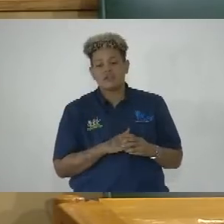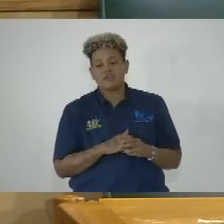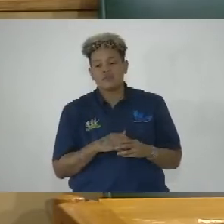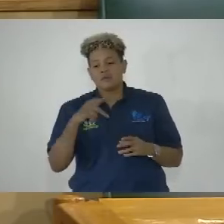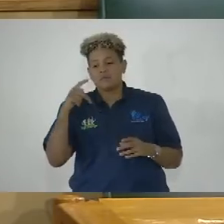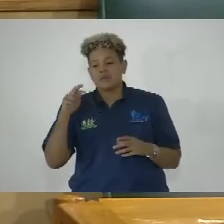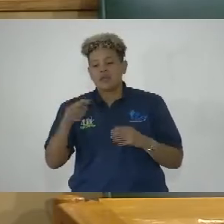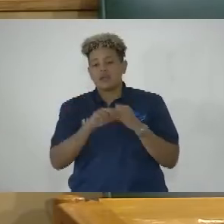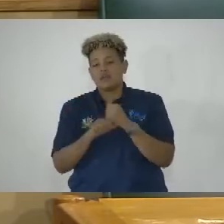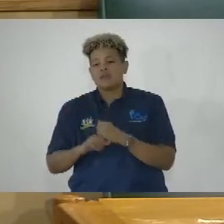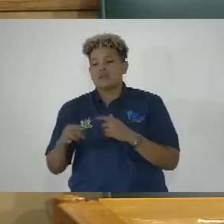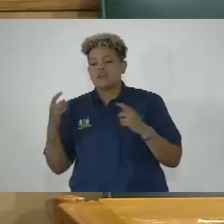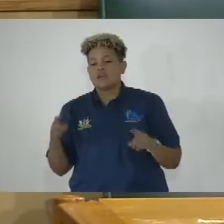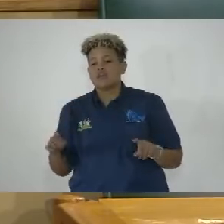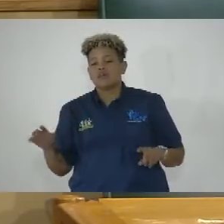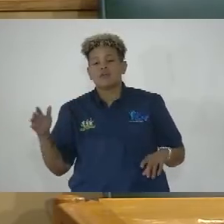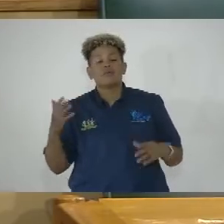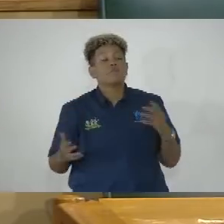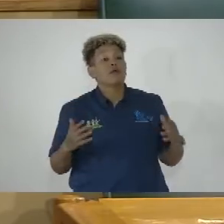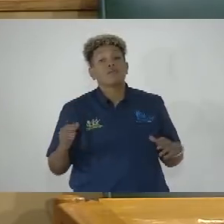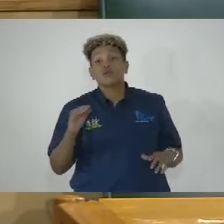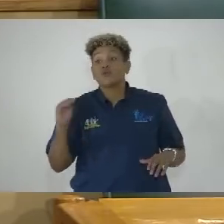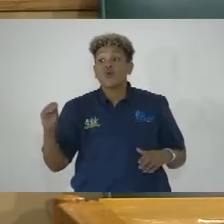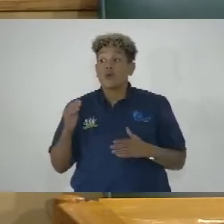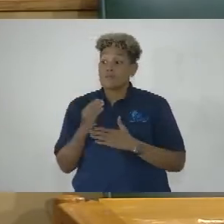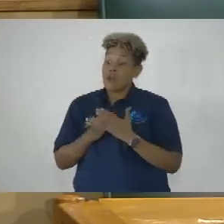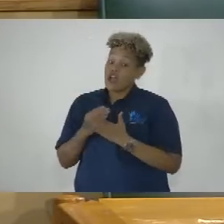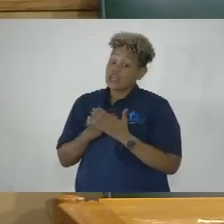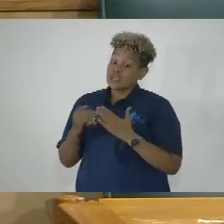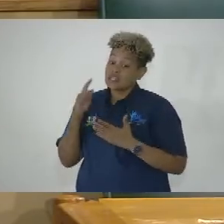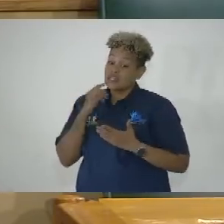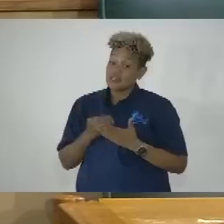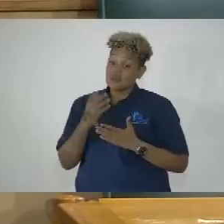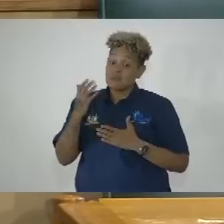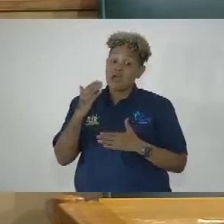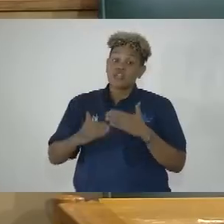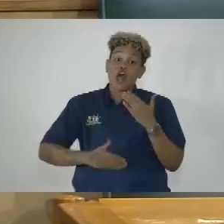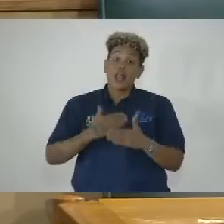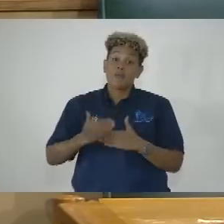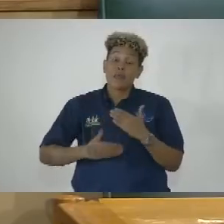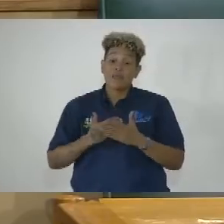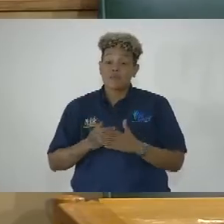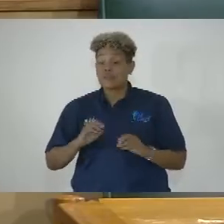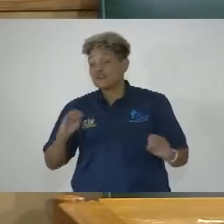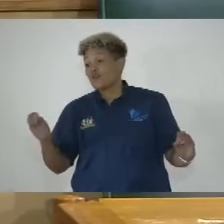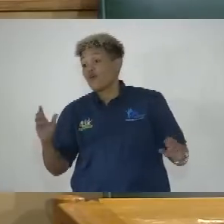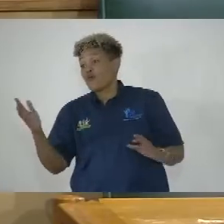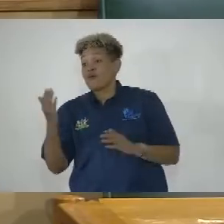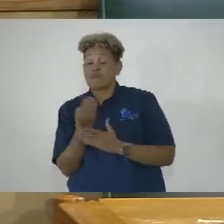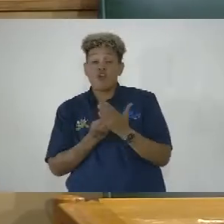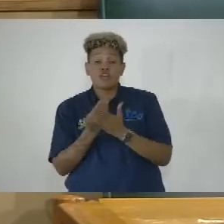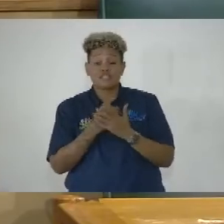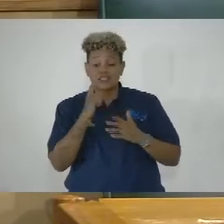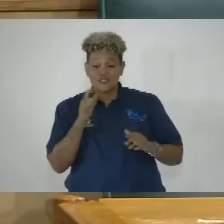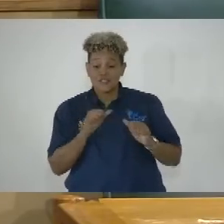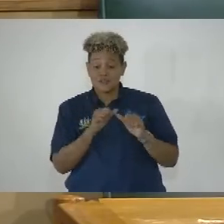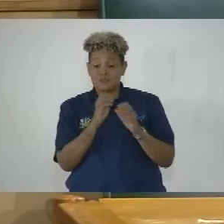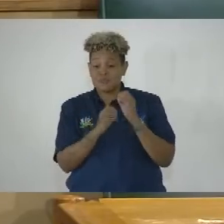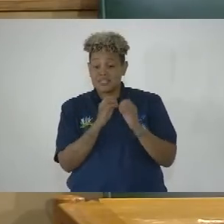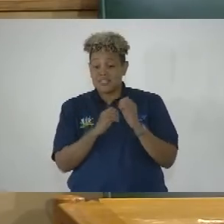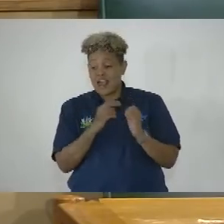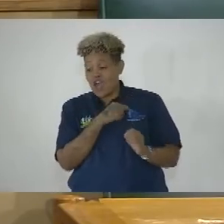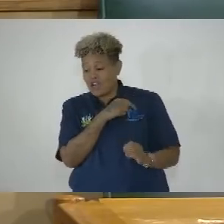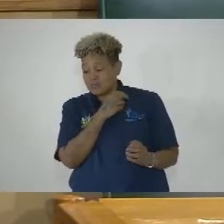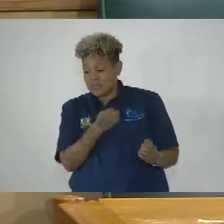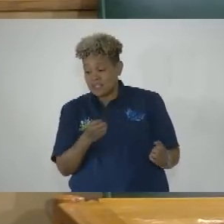Public relations. There may be no budget to buy toilet tissue. There may be no budget to maintain the hospital